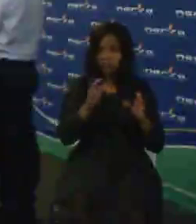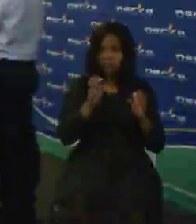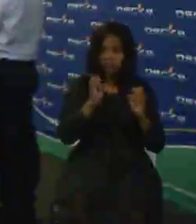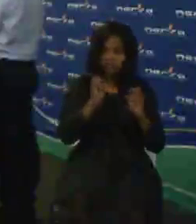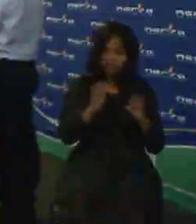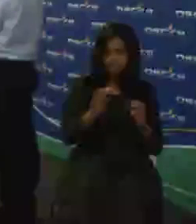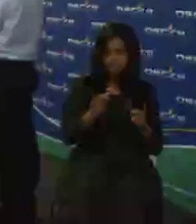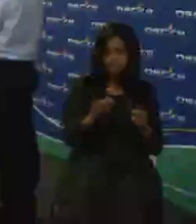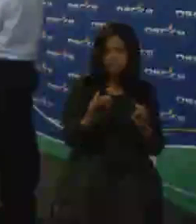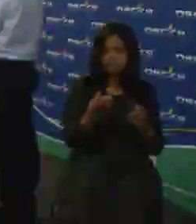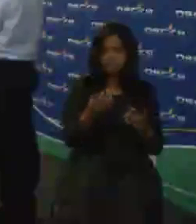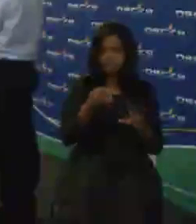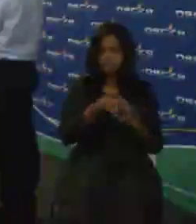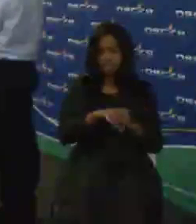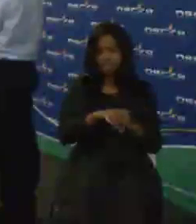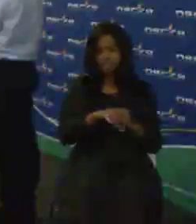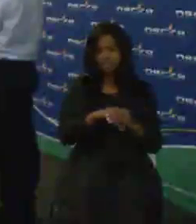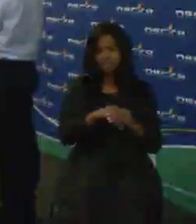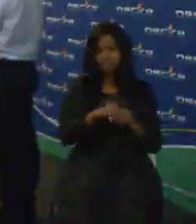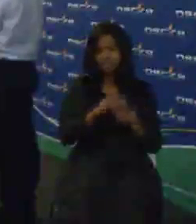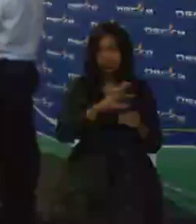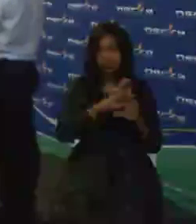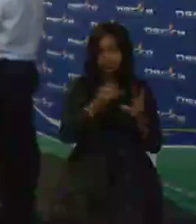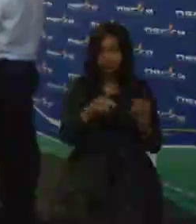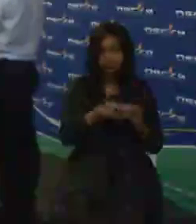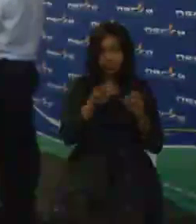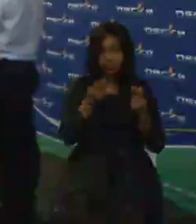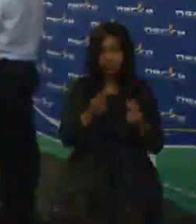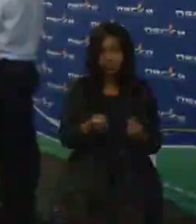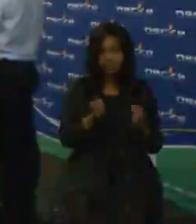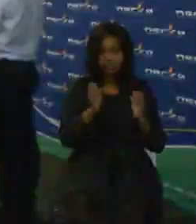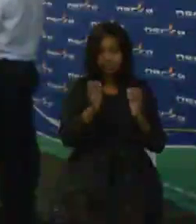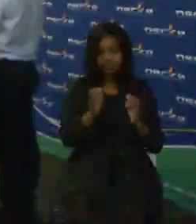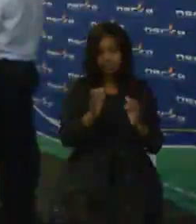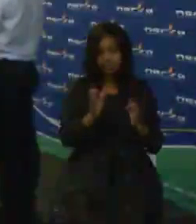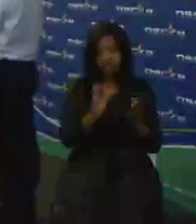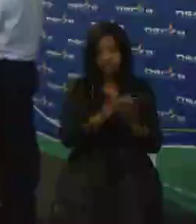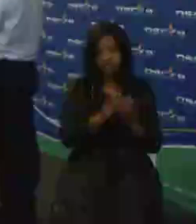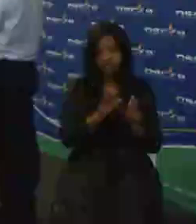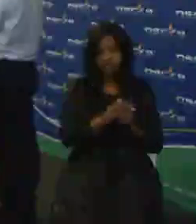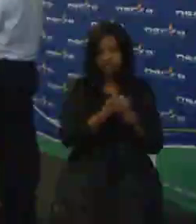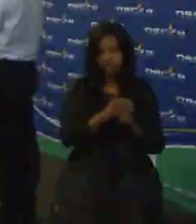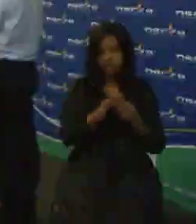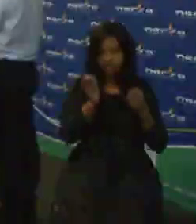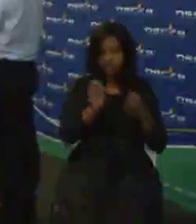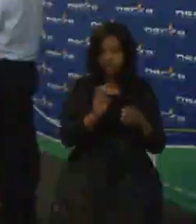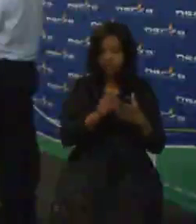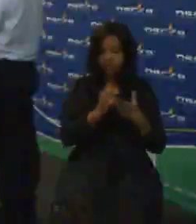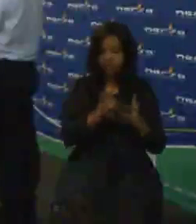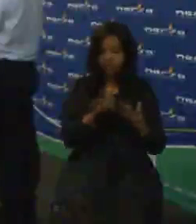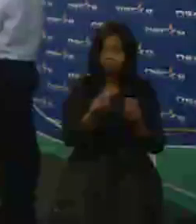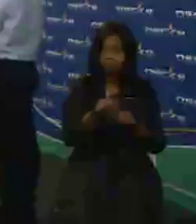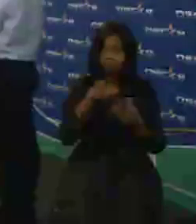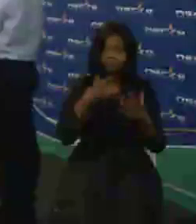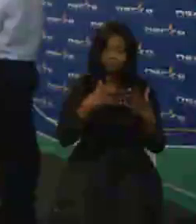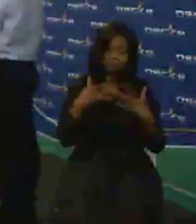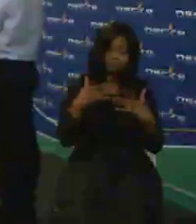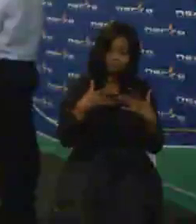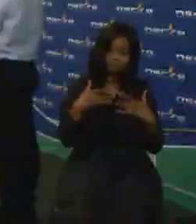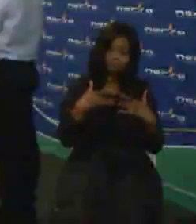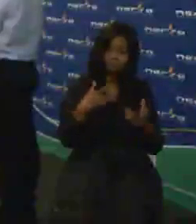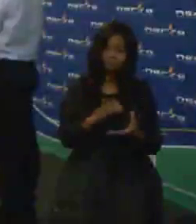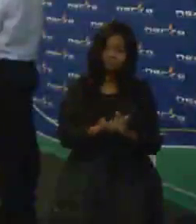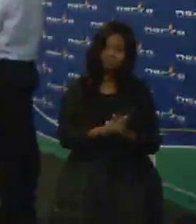efficiencies, in particular cost efficiencies by ESCOM to assist with that consent on the credit